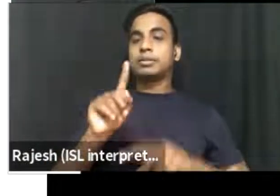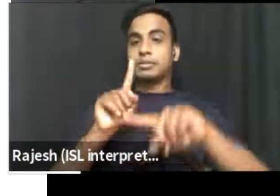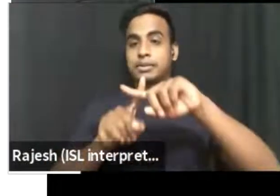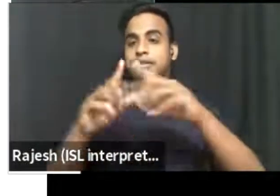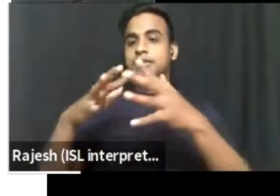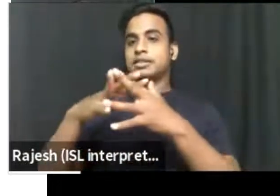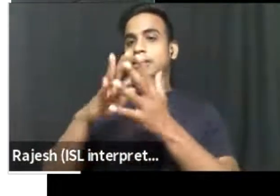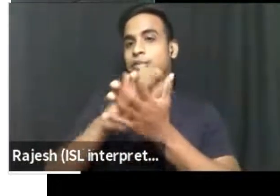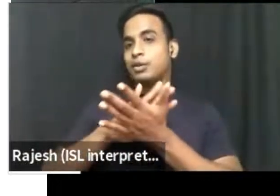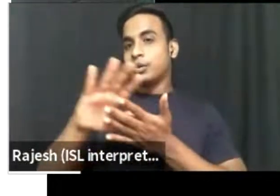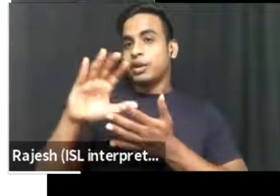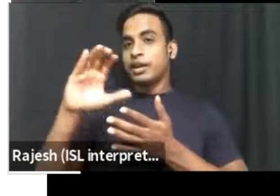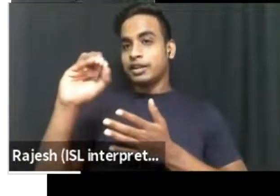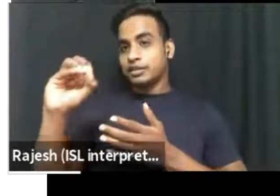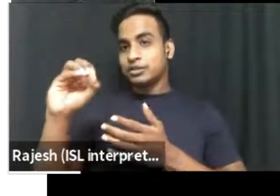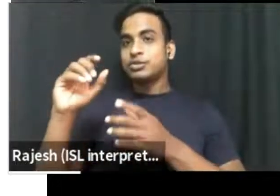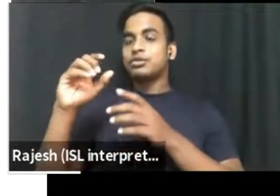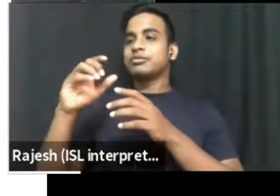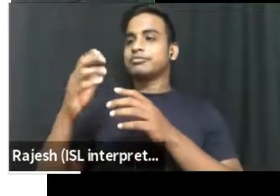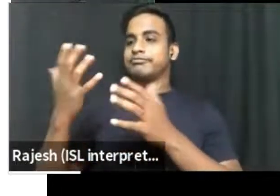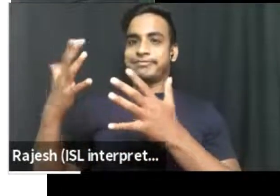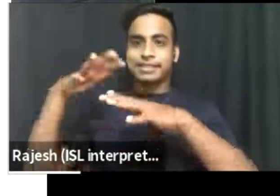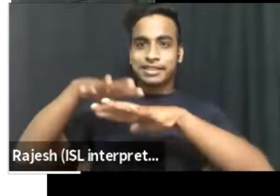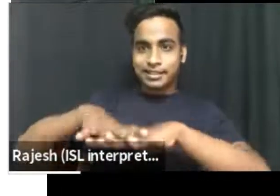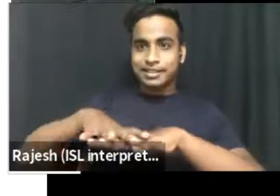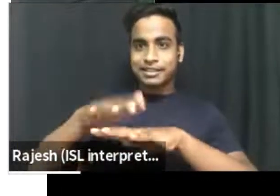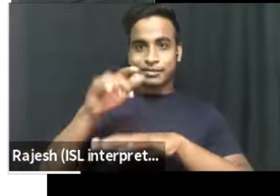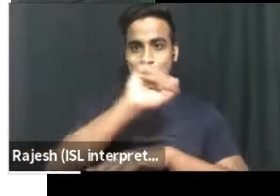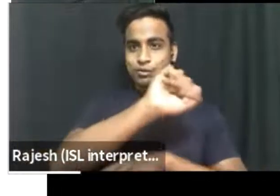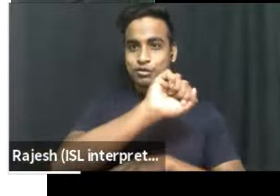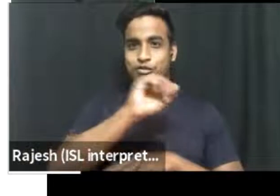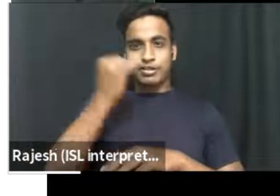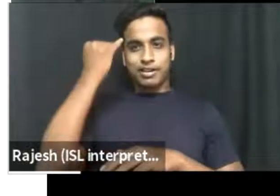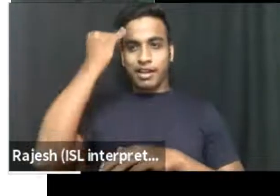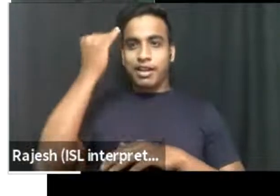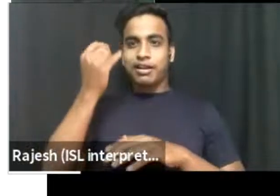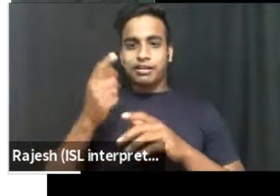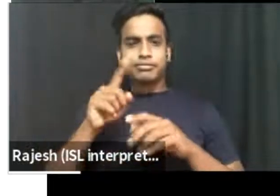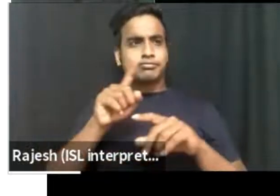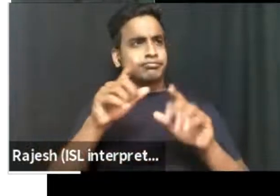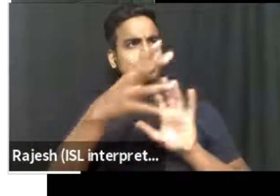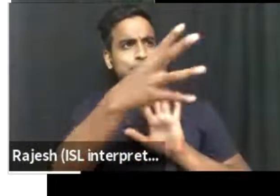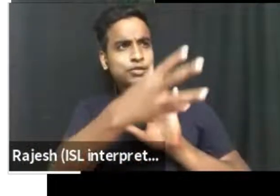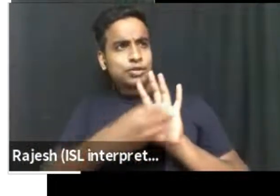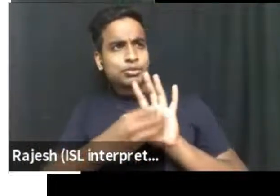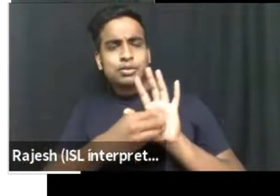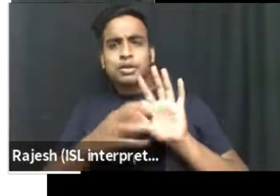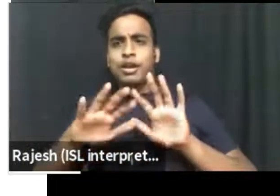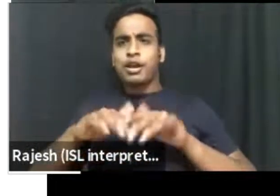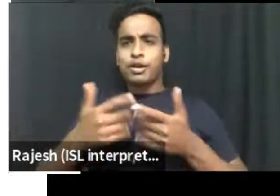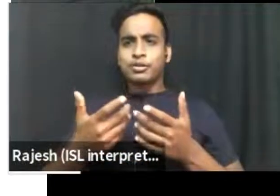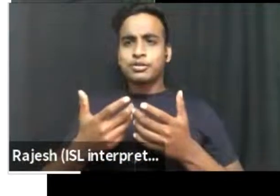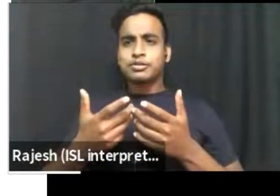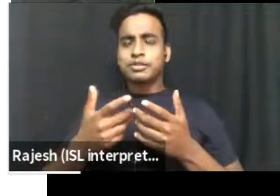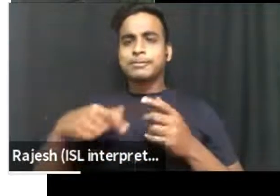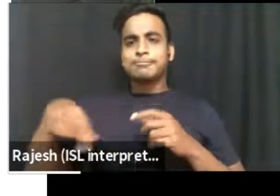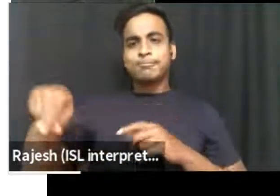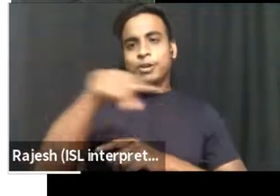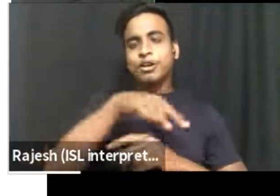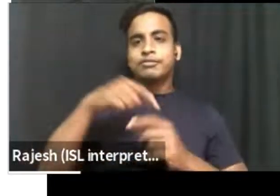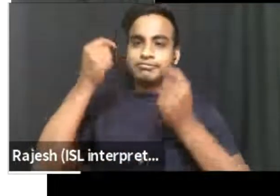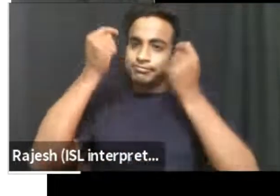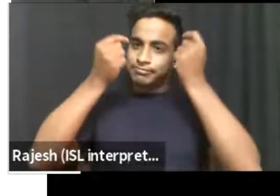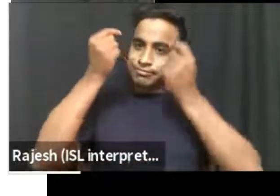on integrated people, or the Rehabilitation 2030. How do we align all these frameworks,